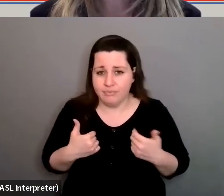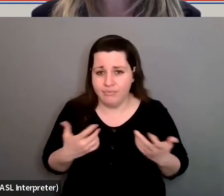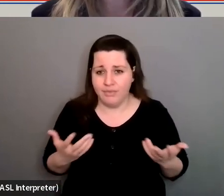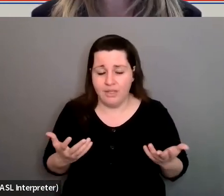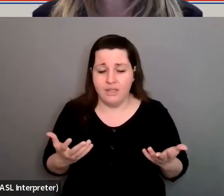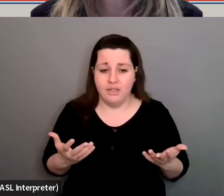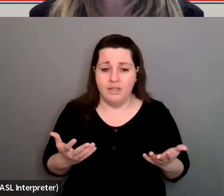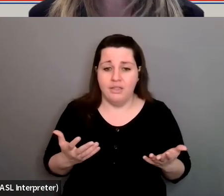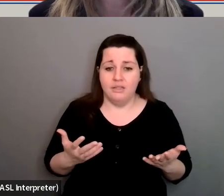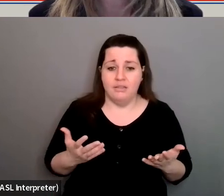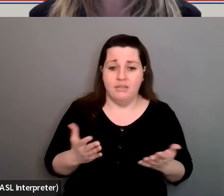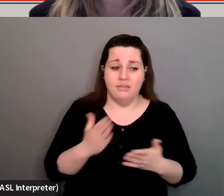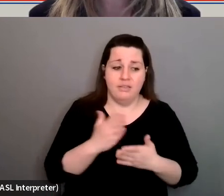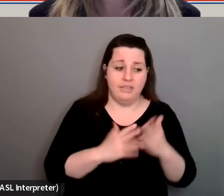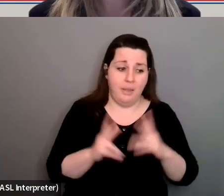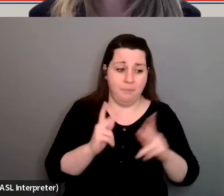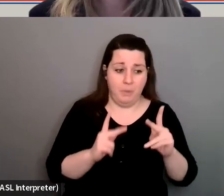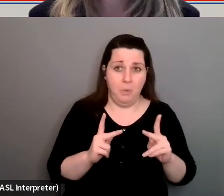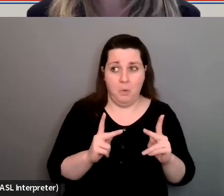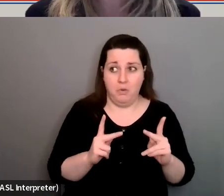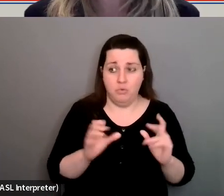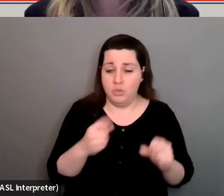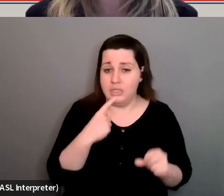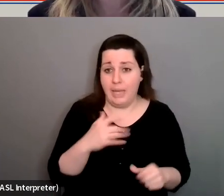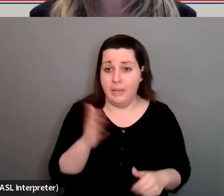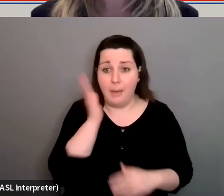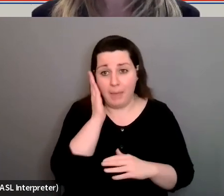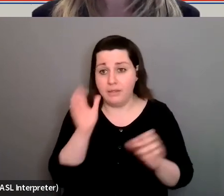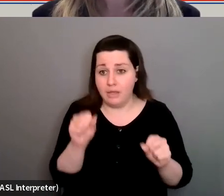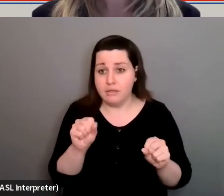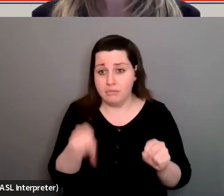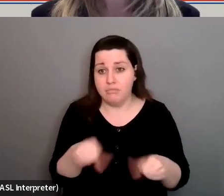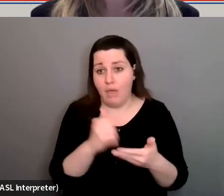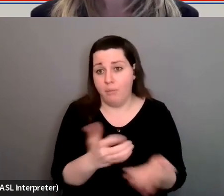could make an assumption that a bed certainly does that. So.